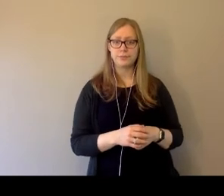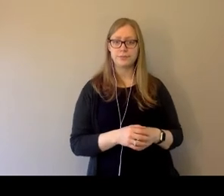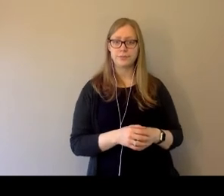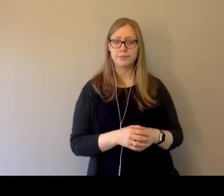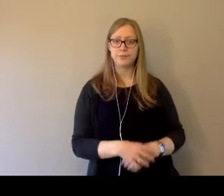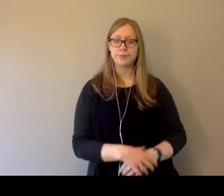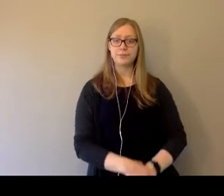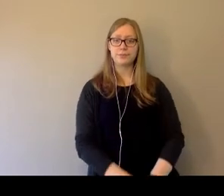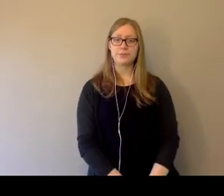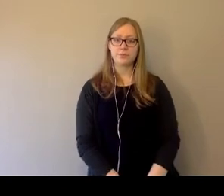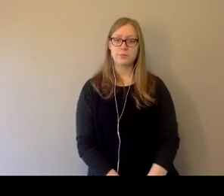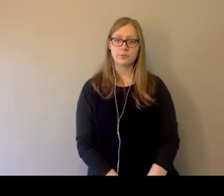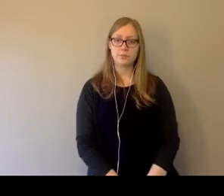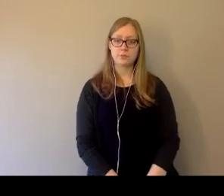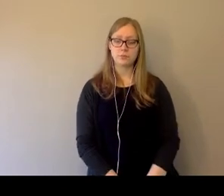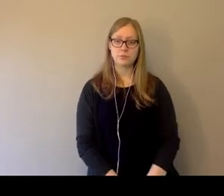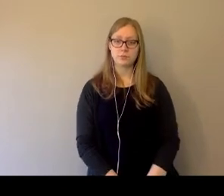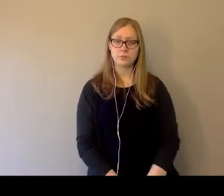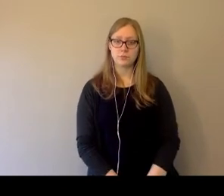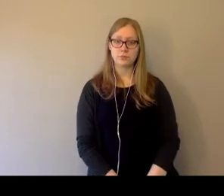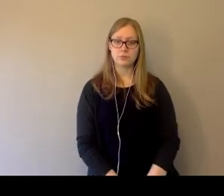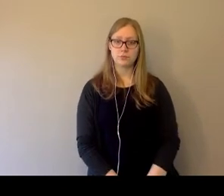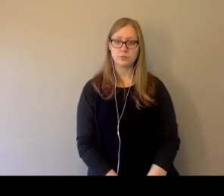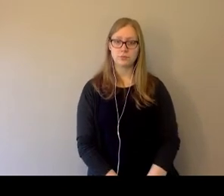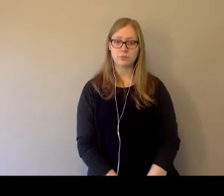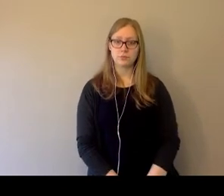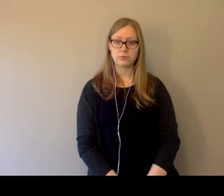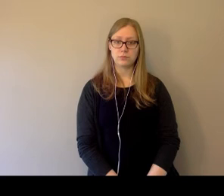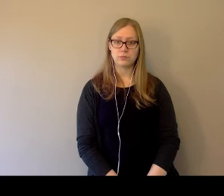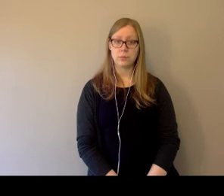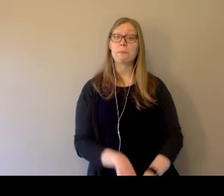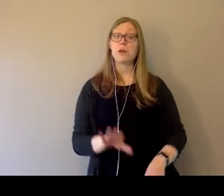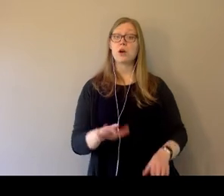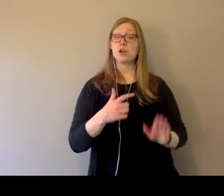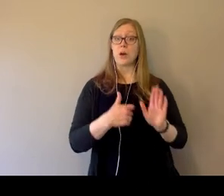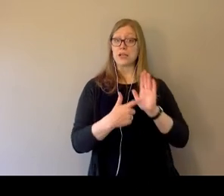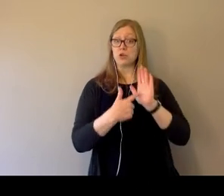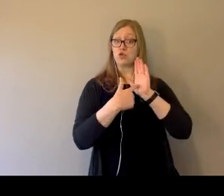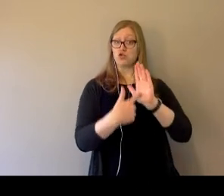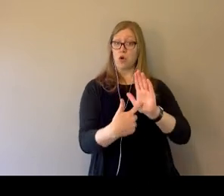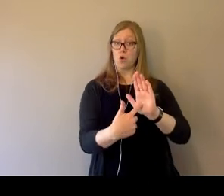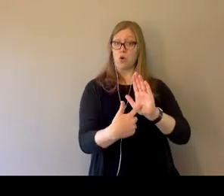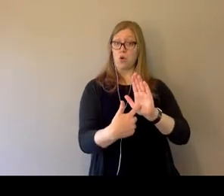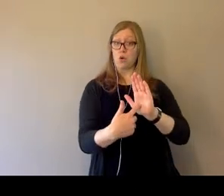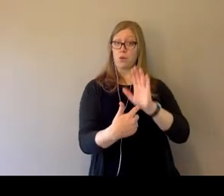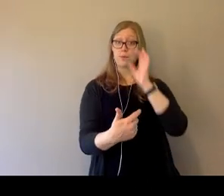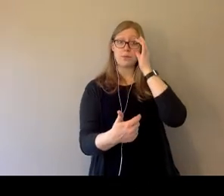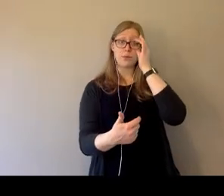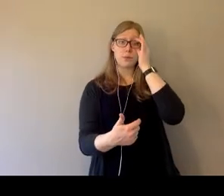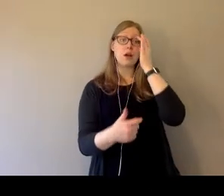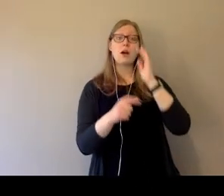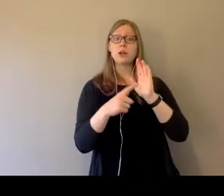D, F, and E. And so what I would need to show here is I would need